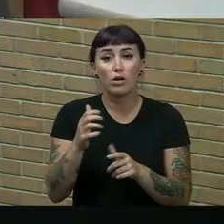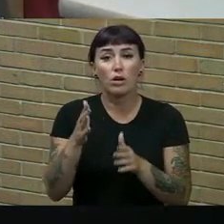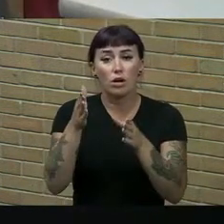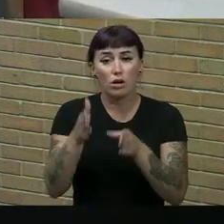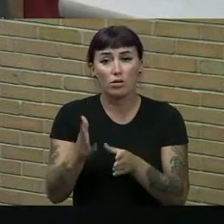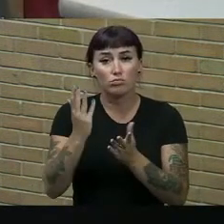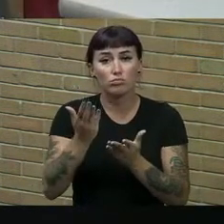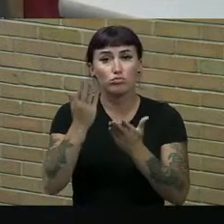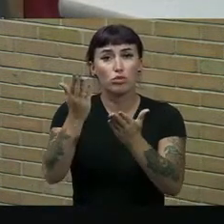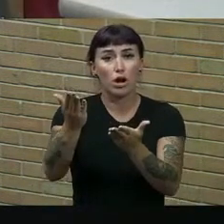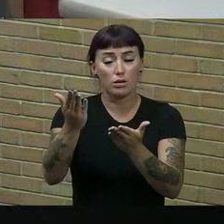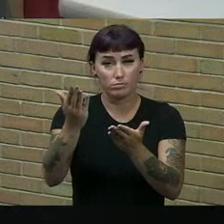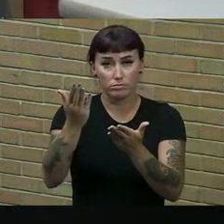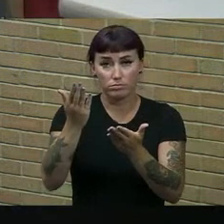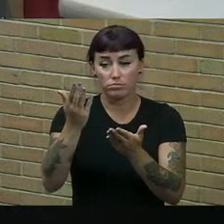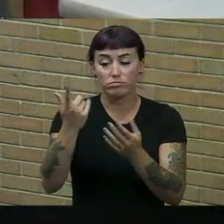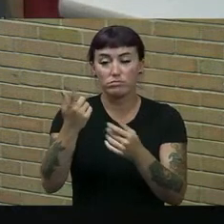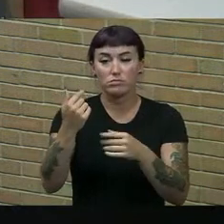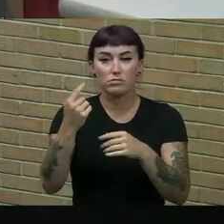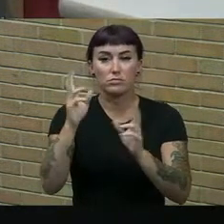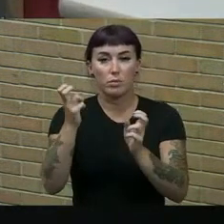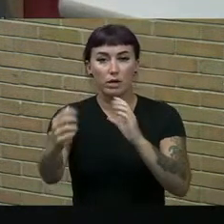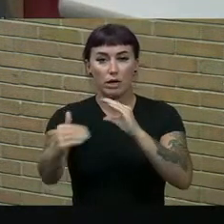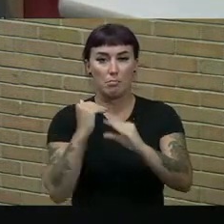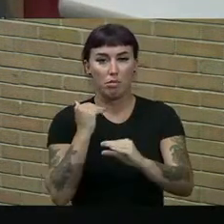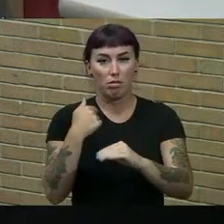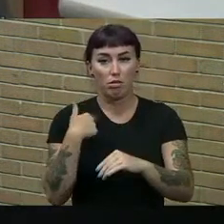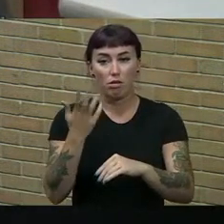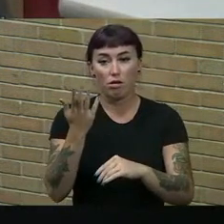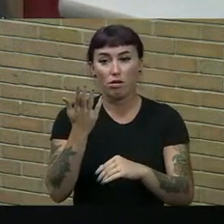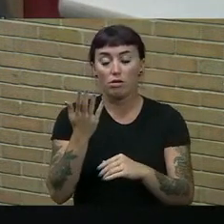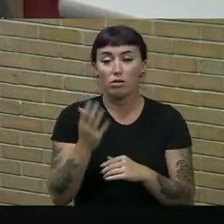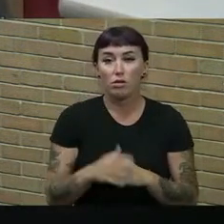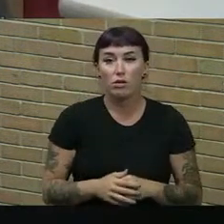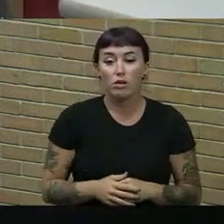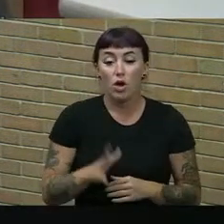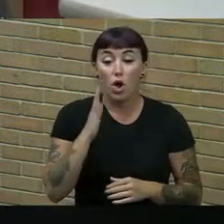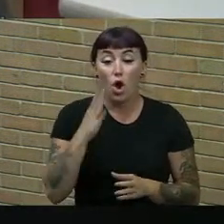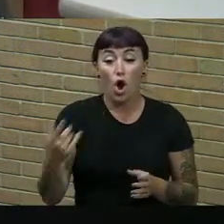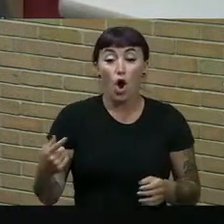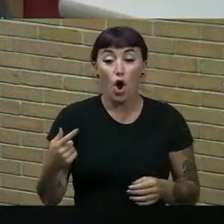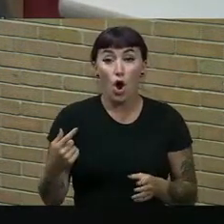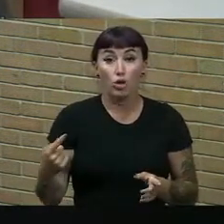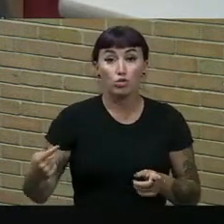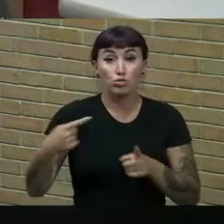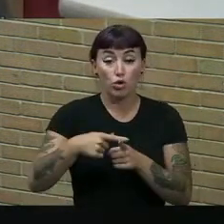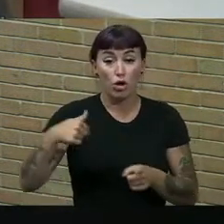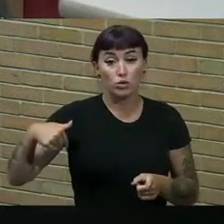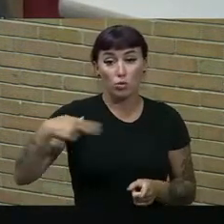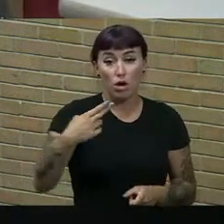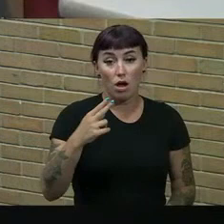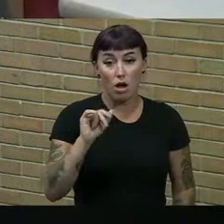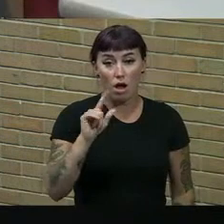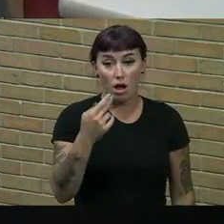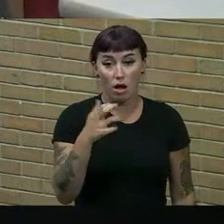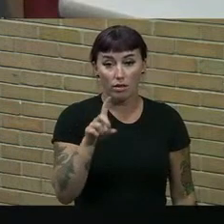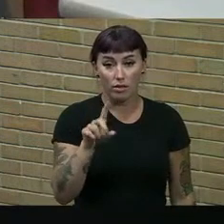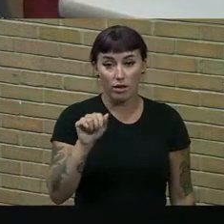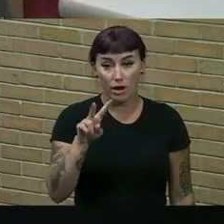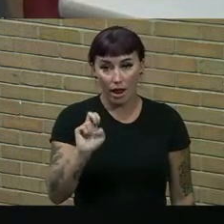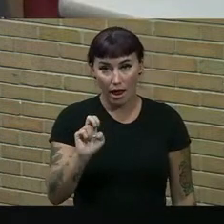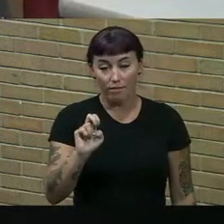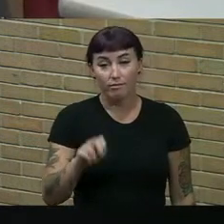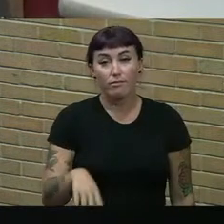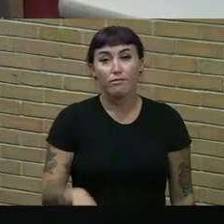by email to me regarding the potential for a crosswalk across Highland Avenue near Grosvenor Road, Pelham